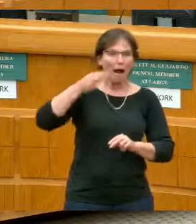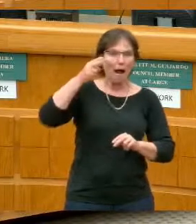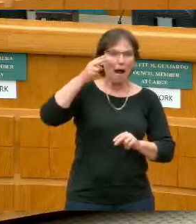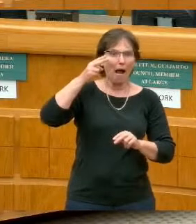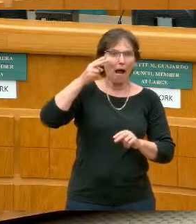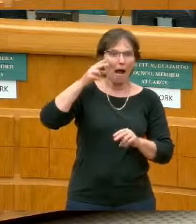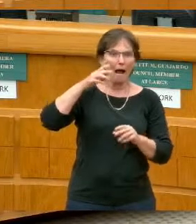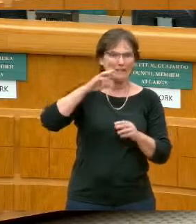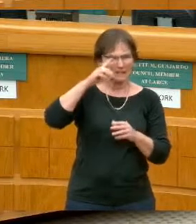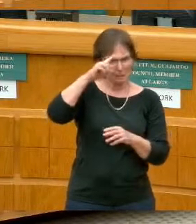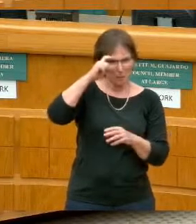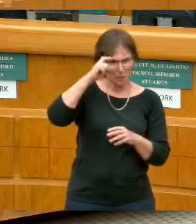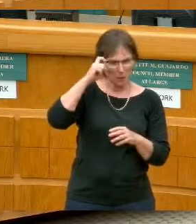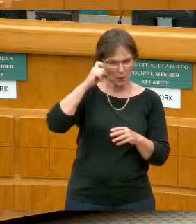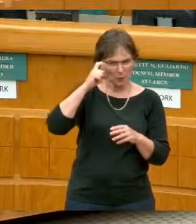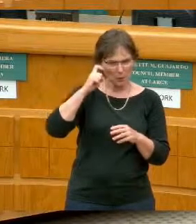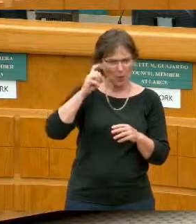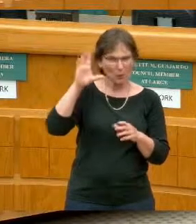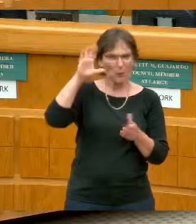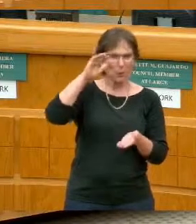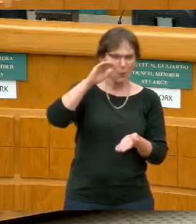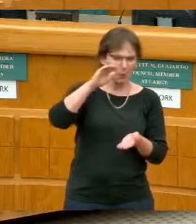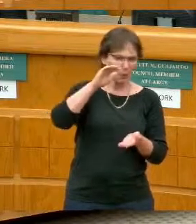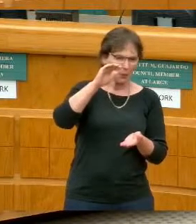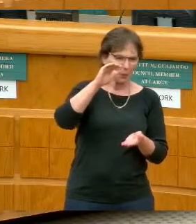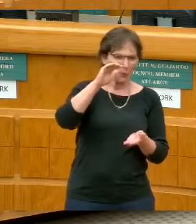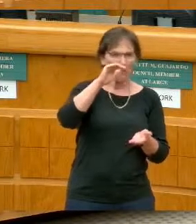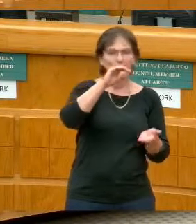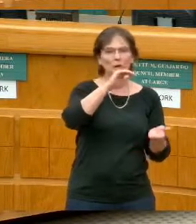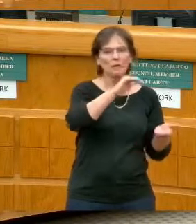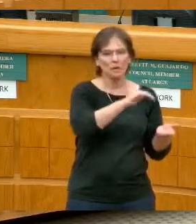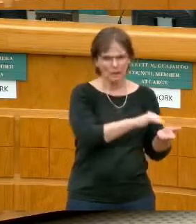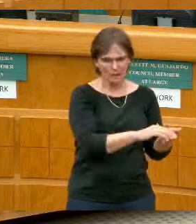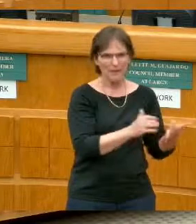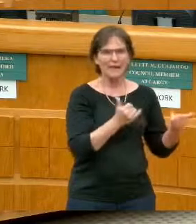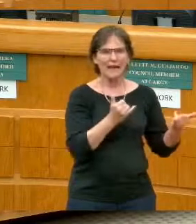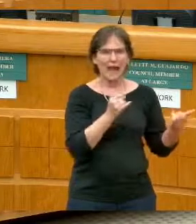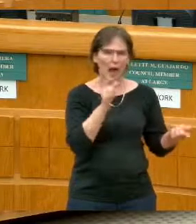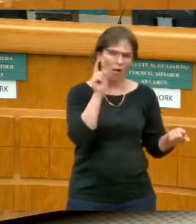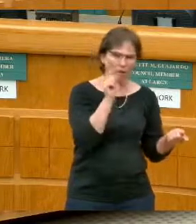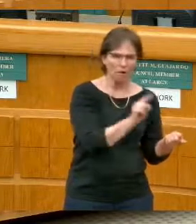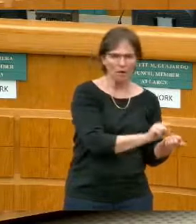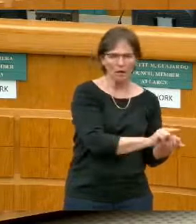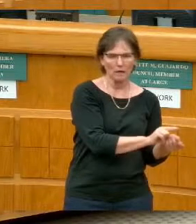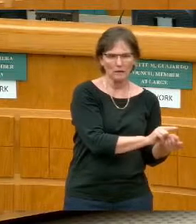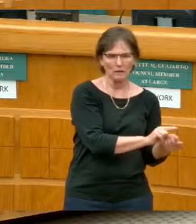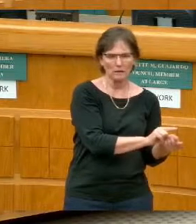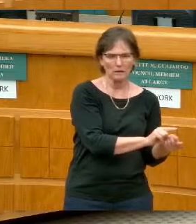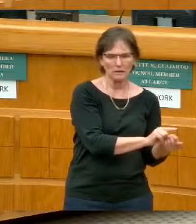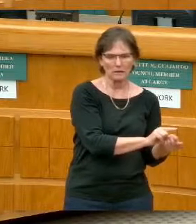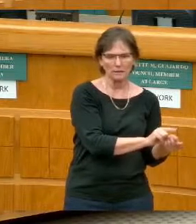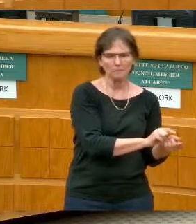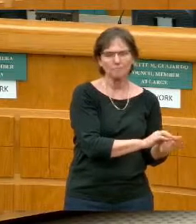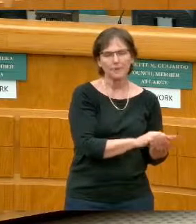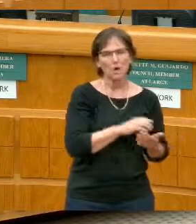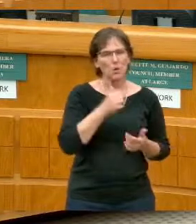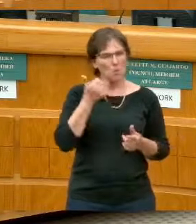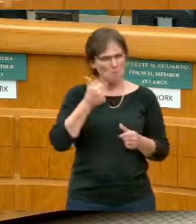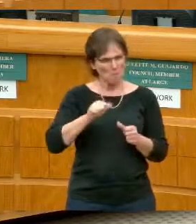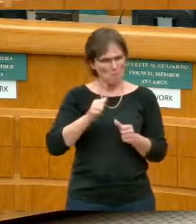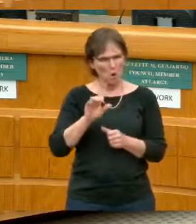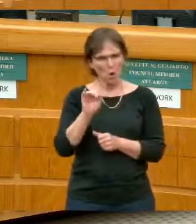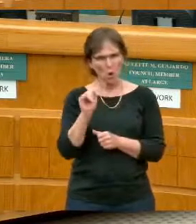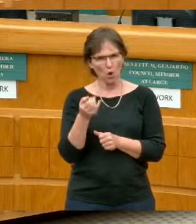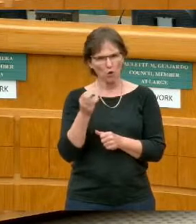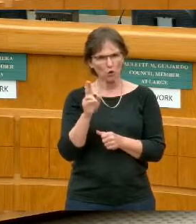having currently. And then the higher peak right in the middle, and the middle of July was when we had the